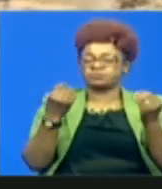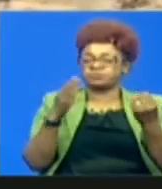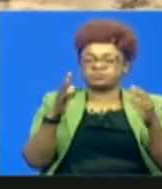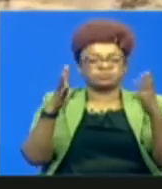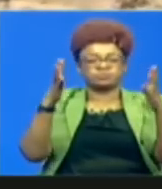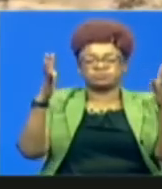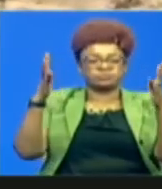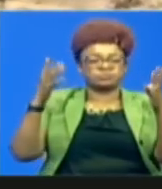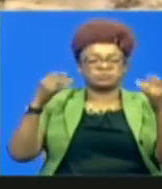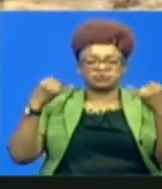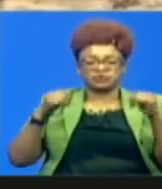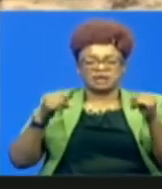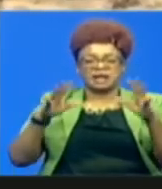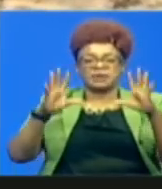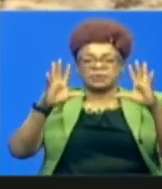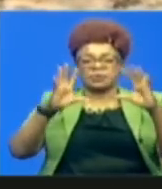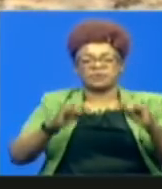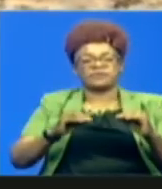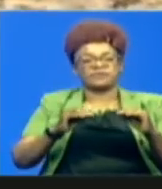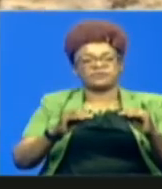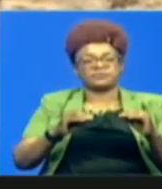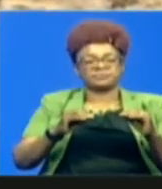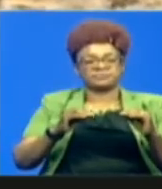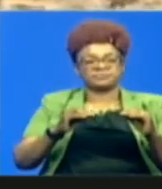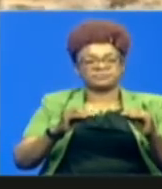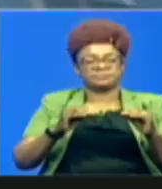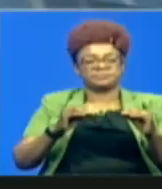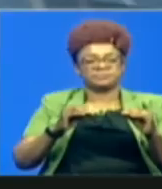na watu wa fire.